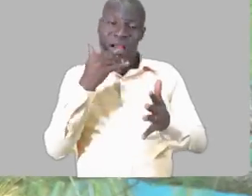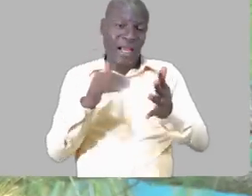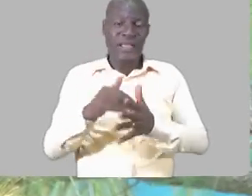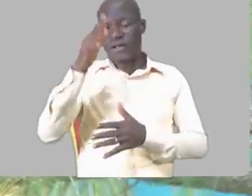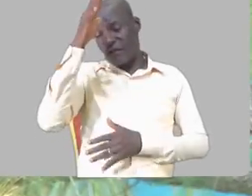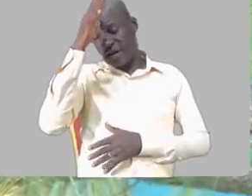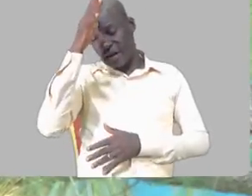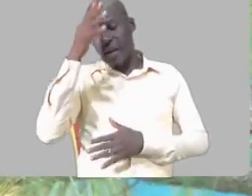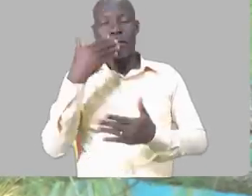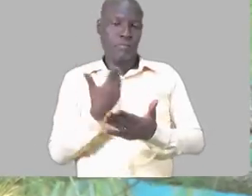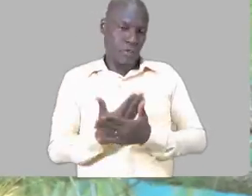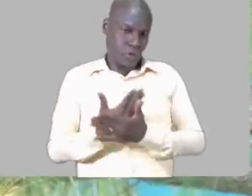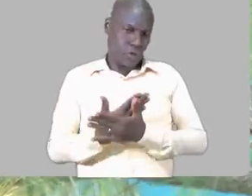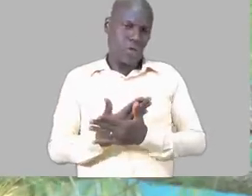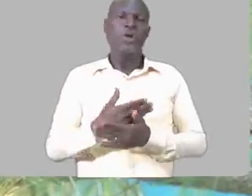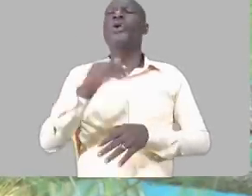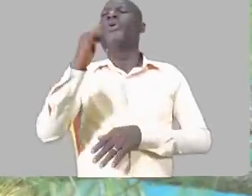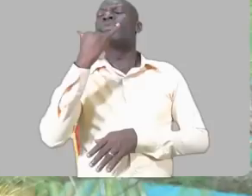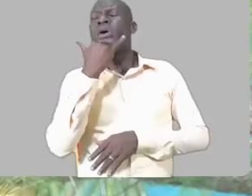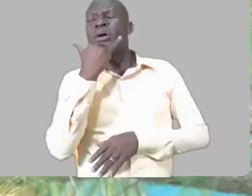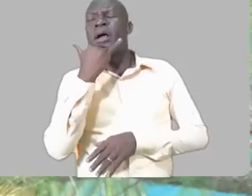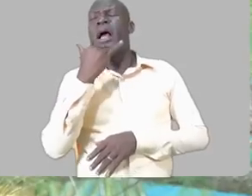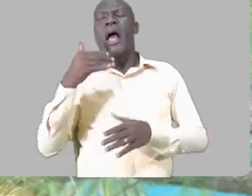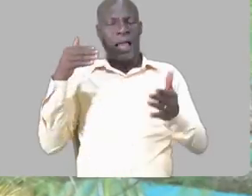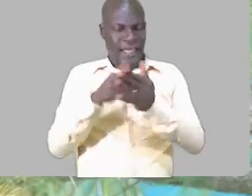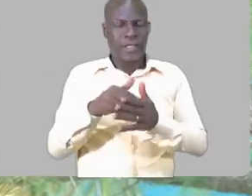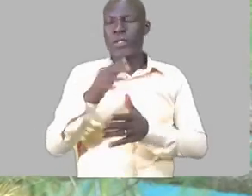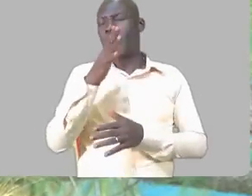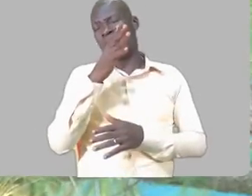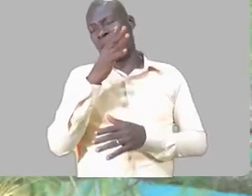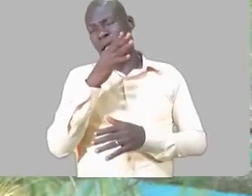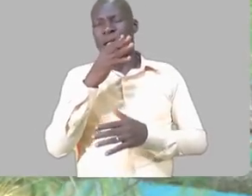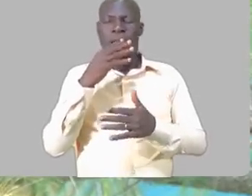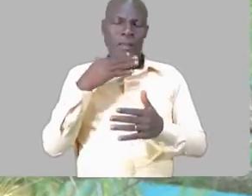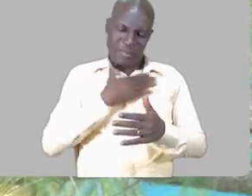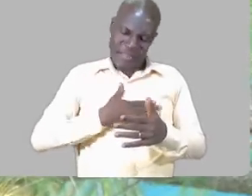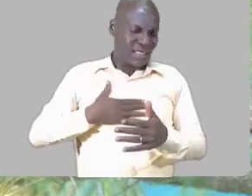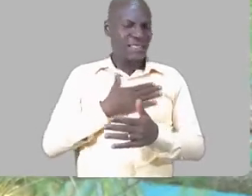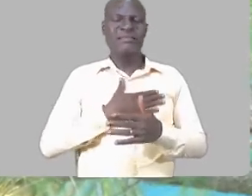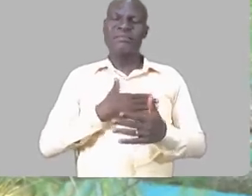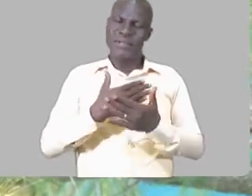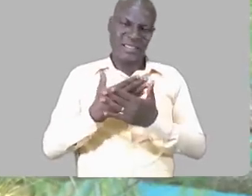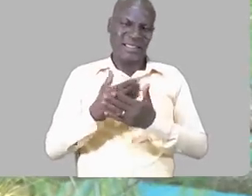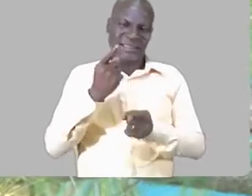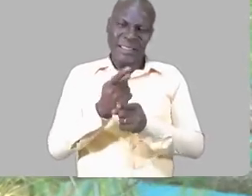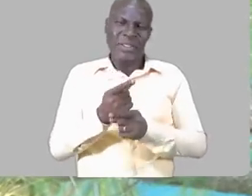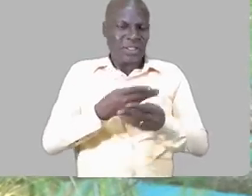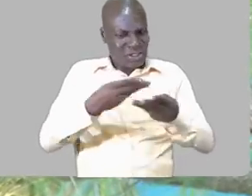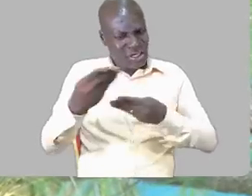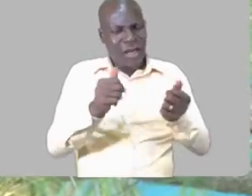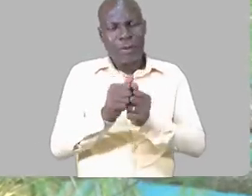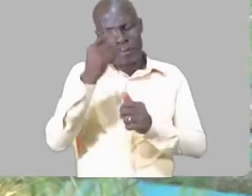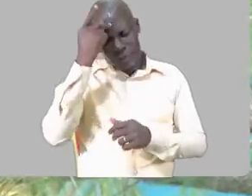copanichow. So we are Juma no ya bibia, and no mammy, enche, and no papa enche. Mani bibica crabby, now